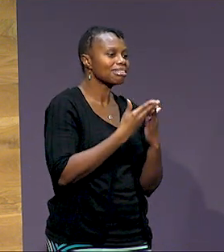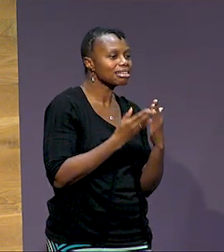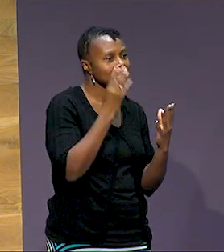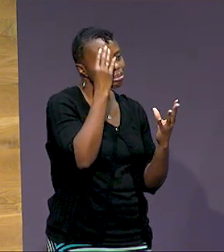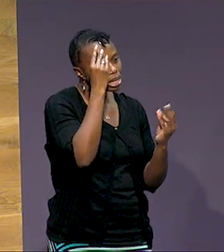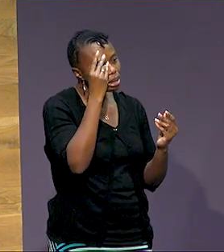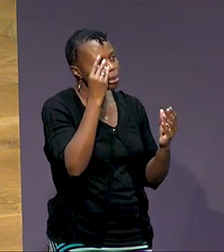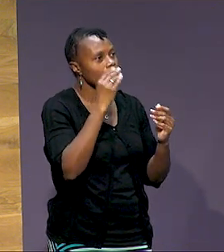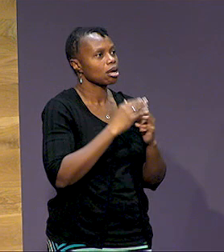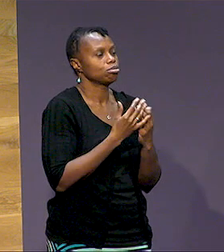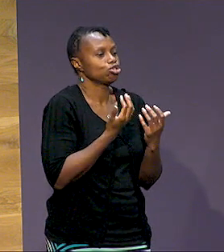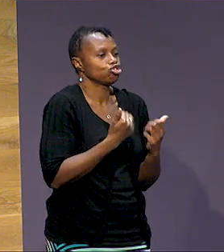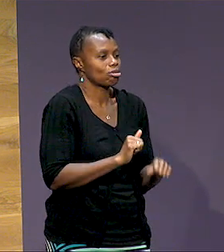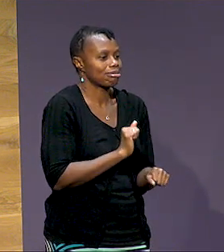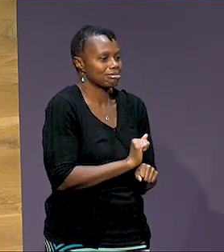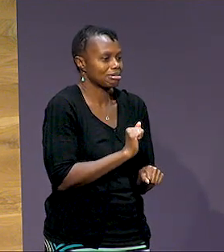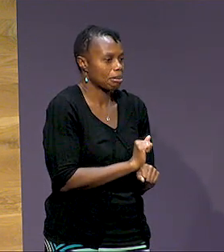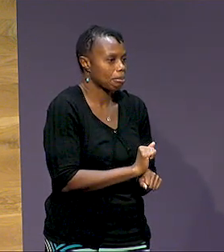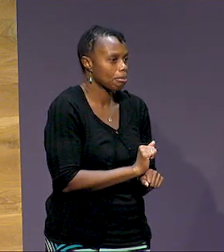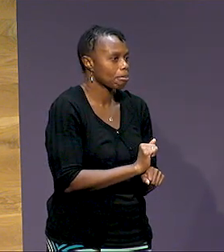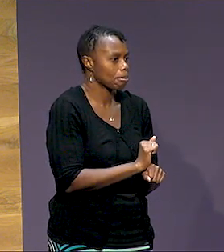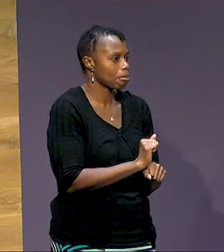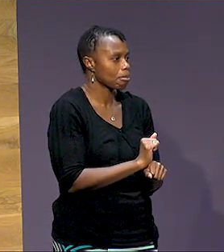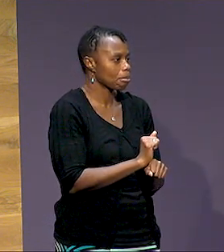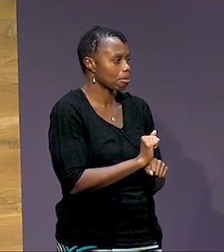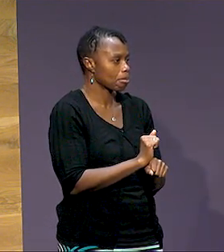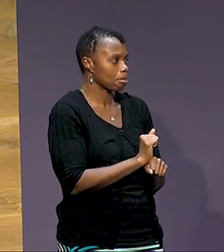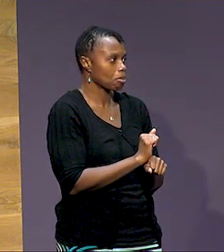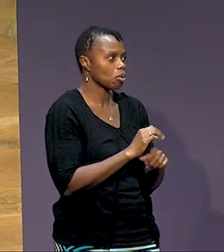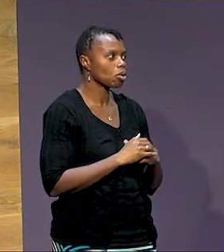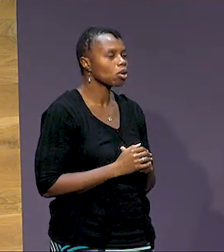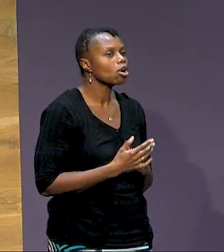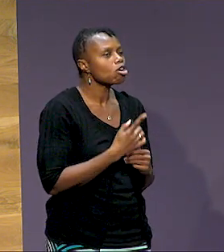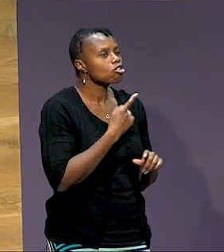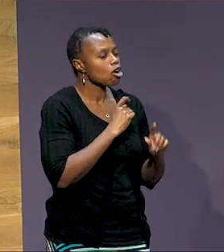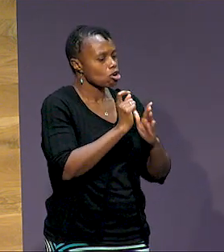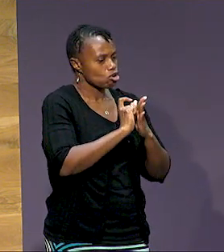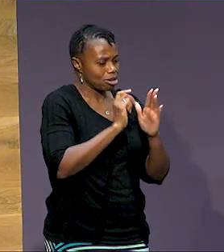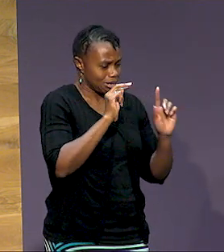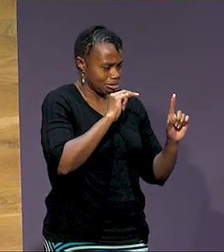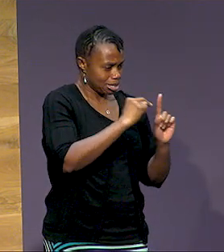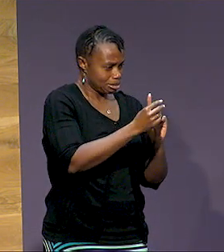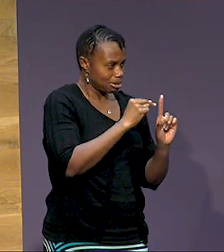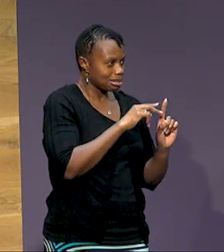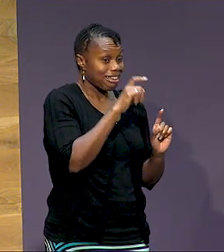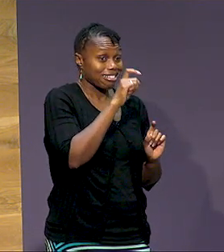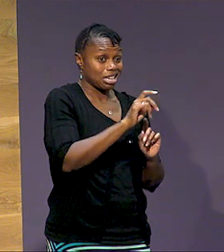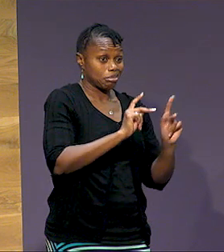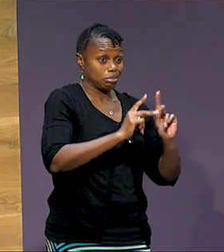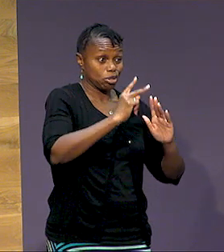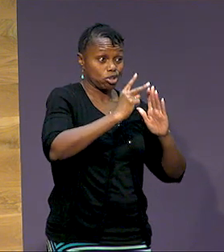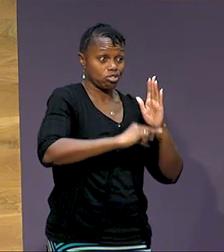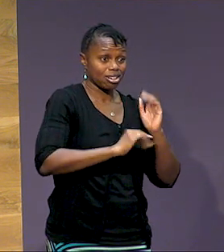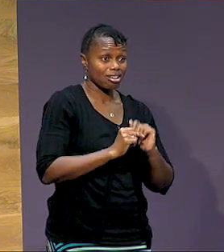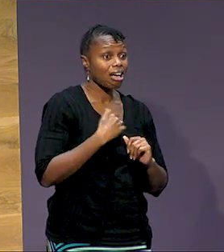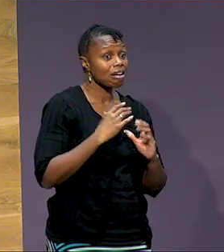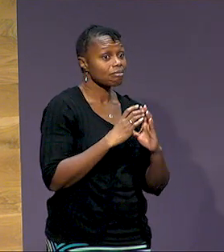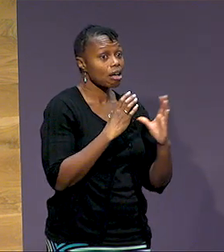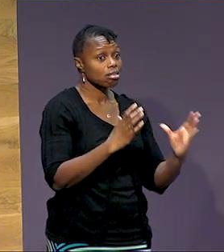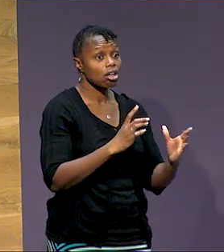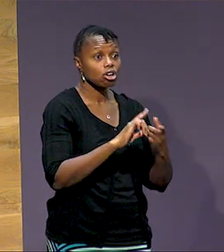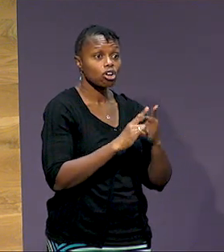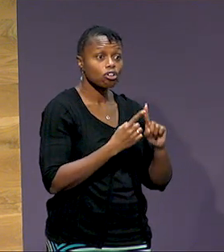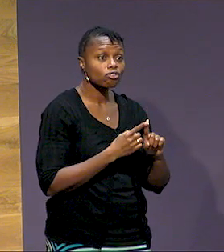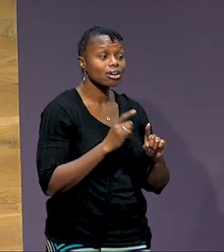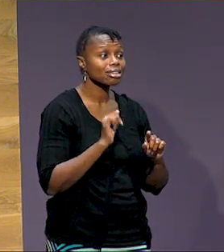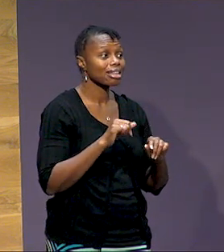work. The greatest benefit from a written perspective is having readers, and I have a lot of good friends who I send